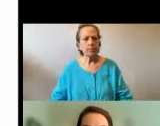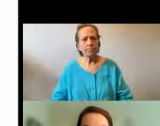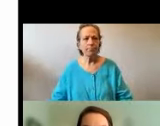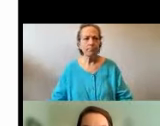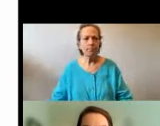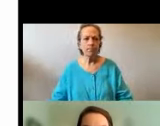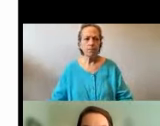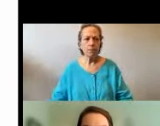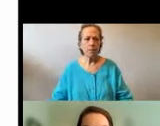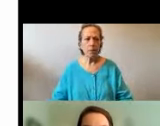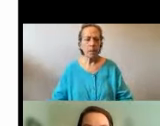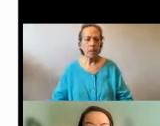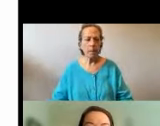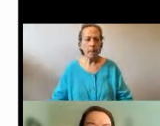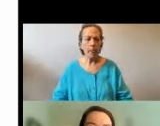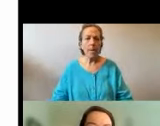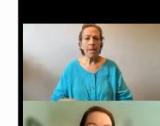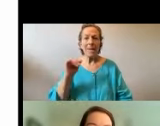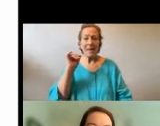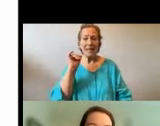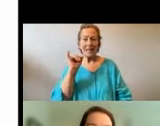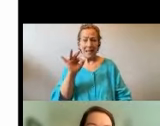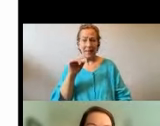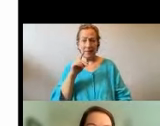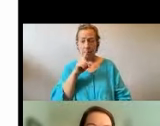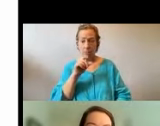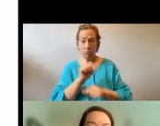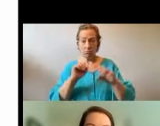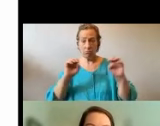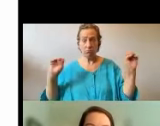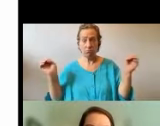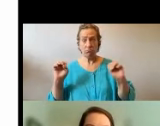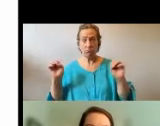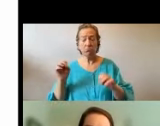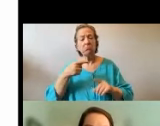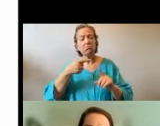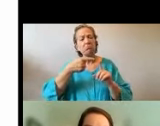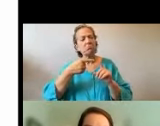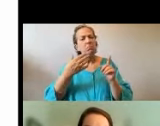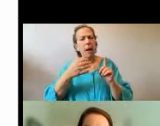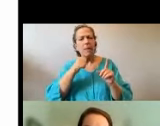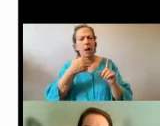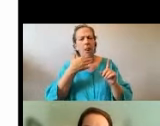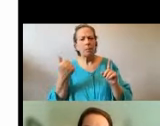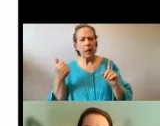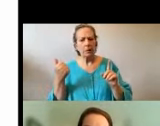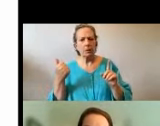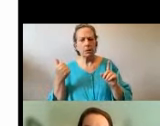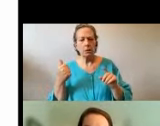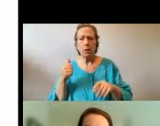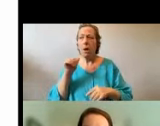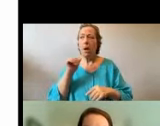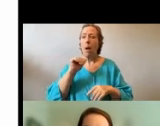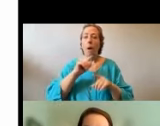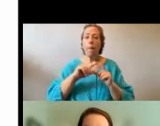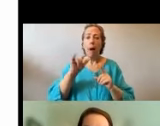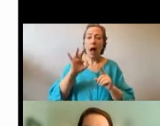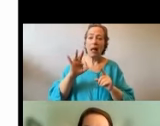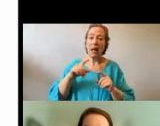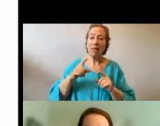for absolute emergency situations, but if you have longer term cases or cases that